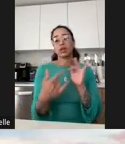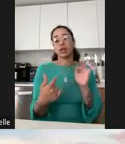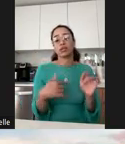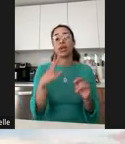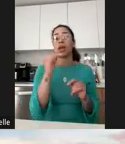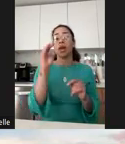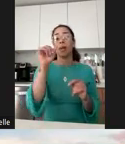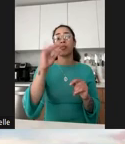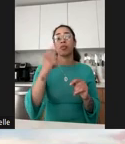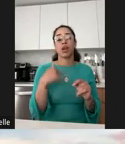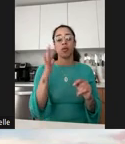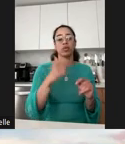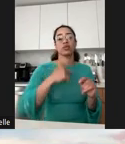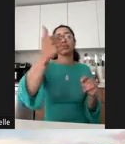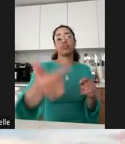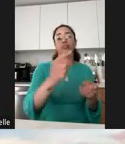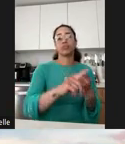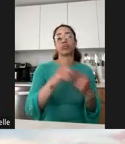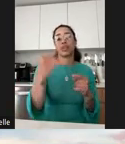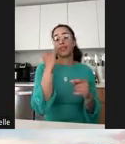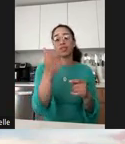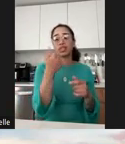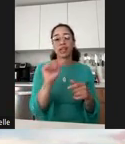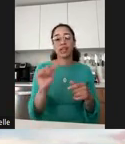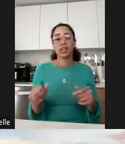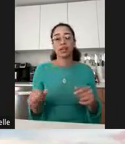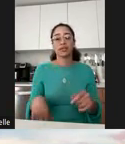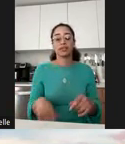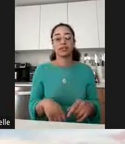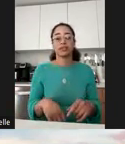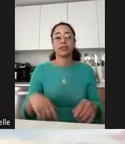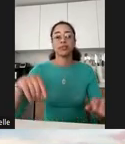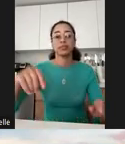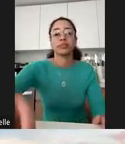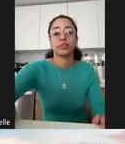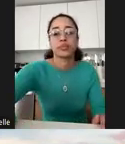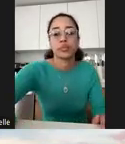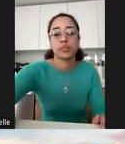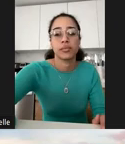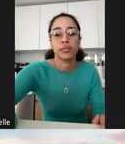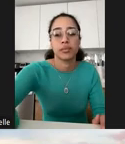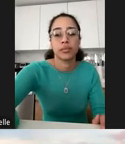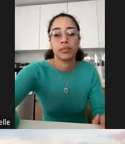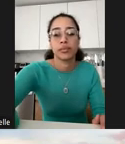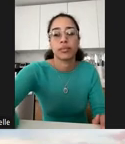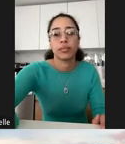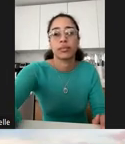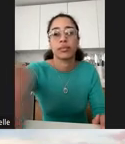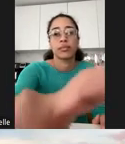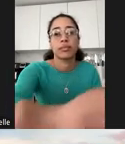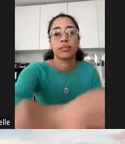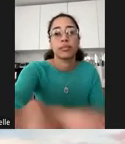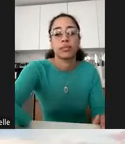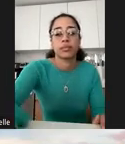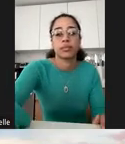turn it back over to you just in case there are any questions from the team today. Thank you so much. Thank you, Nakia.